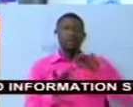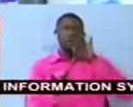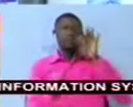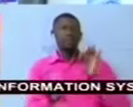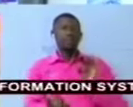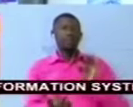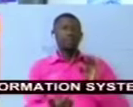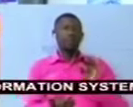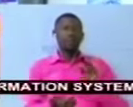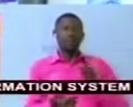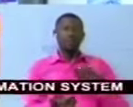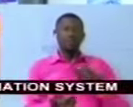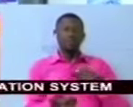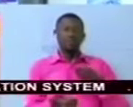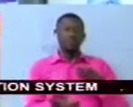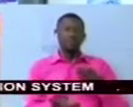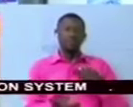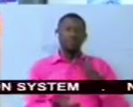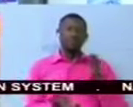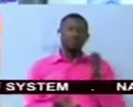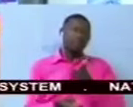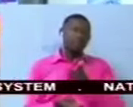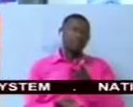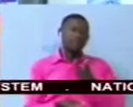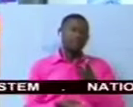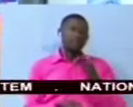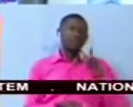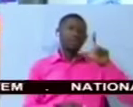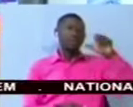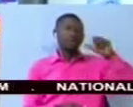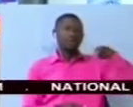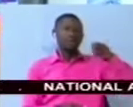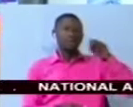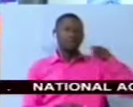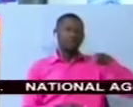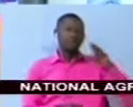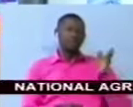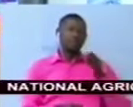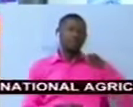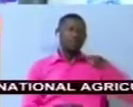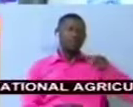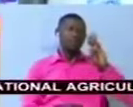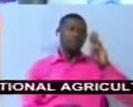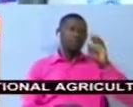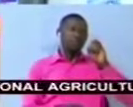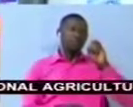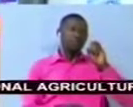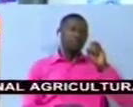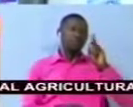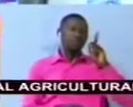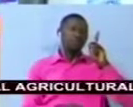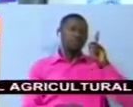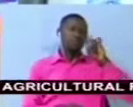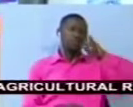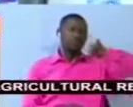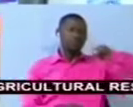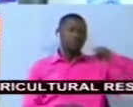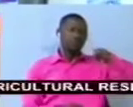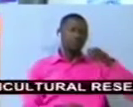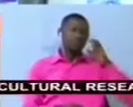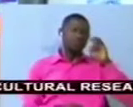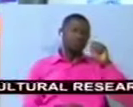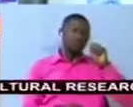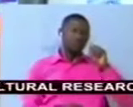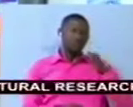Boj. For $50,000. For $50,000. Koku itam ñu fay ko. That was also that man. He